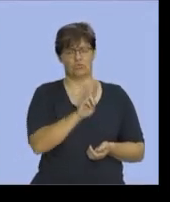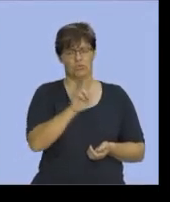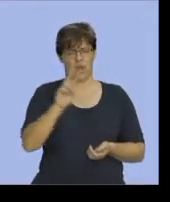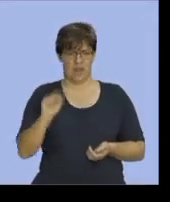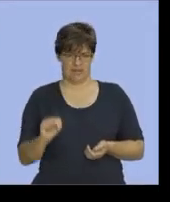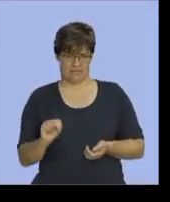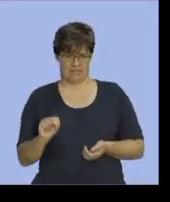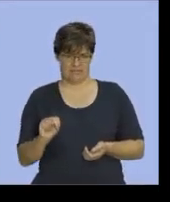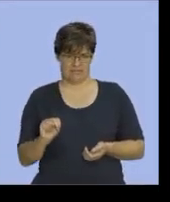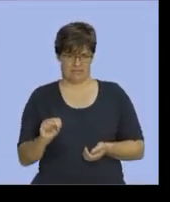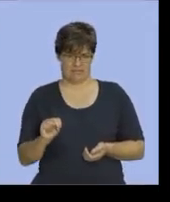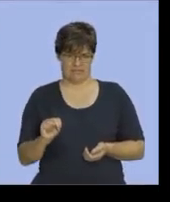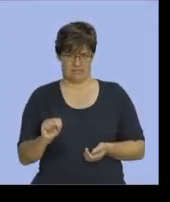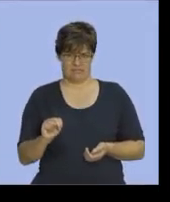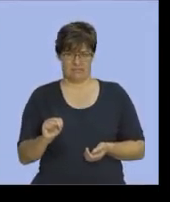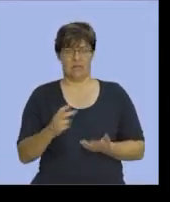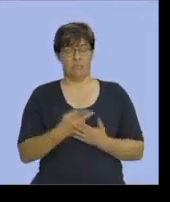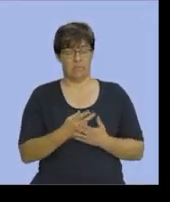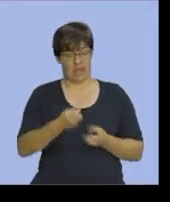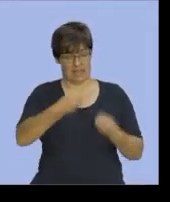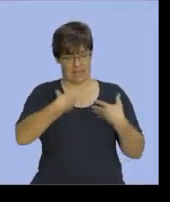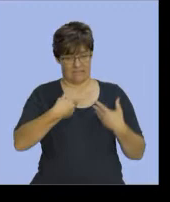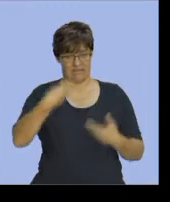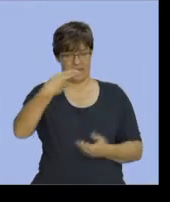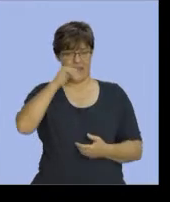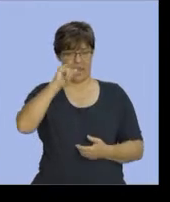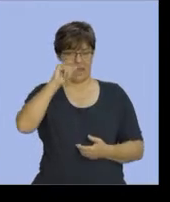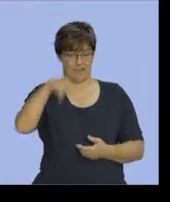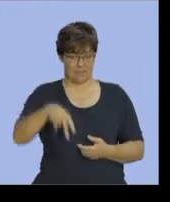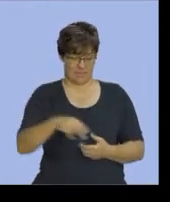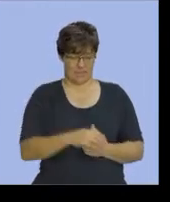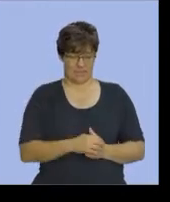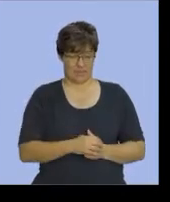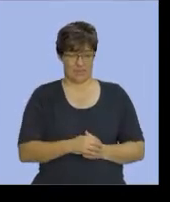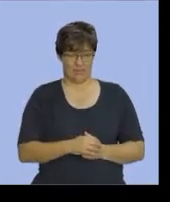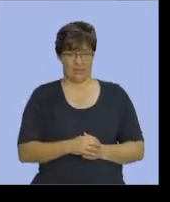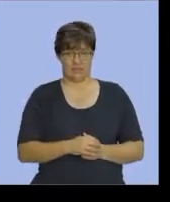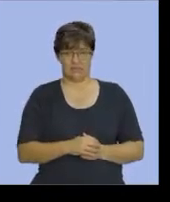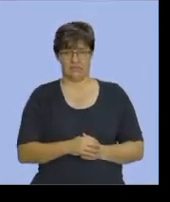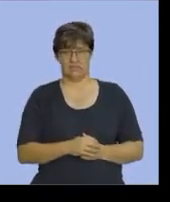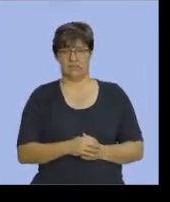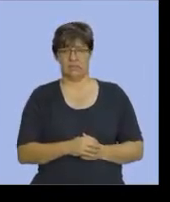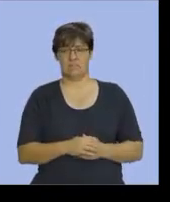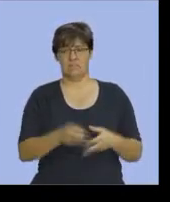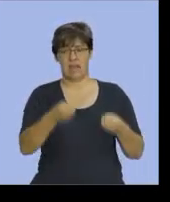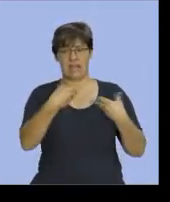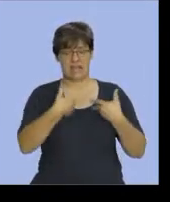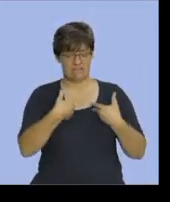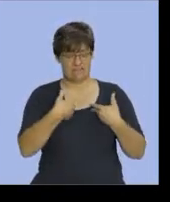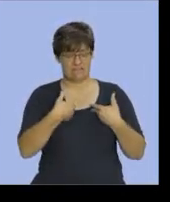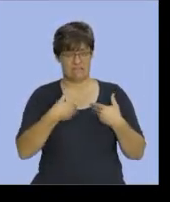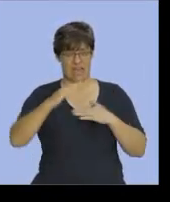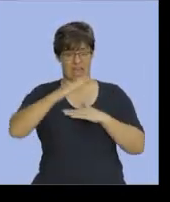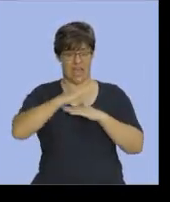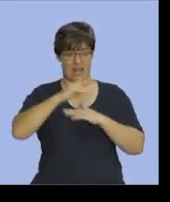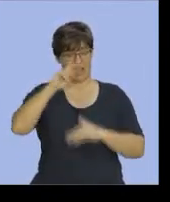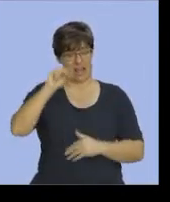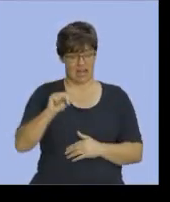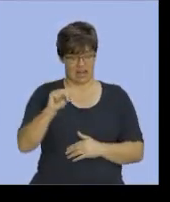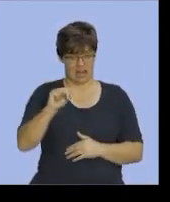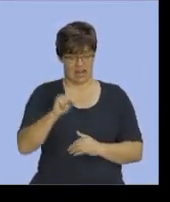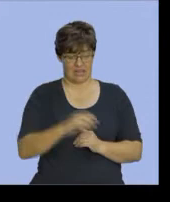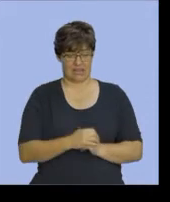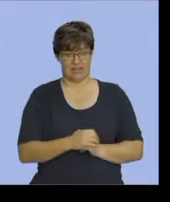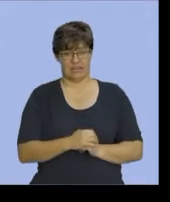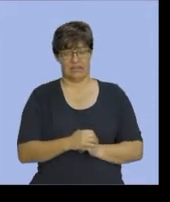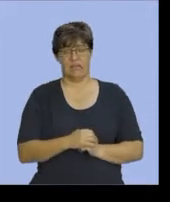UN, I am given the hype, which I will write HYP. I am given angle N,